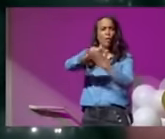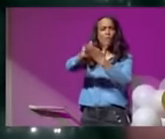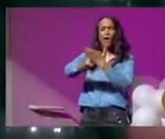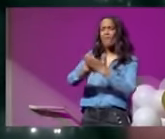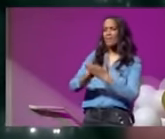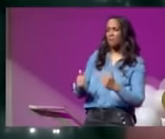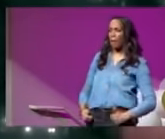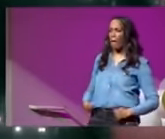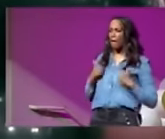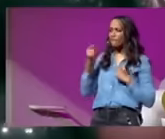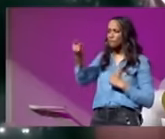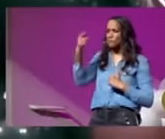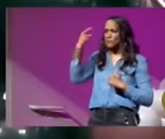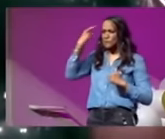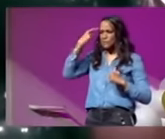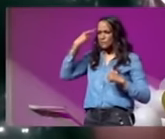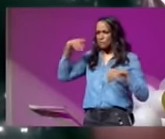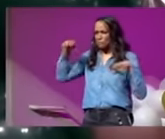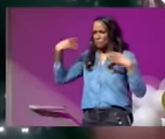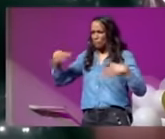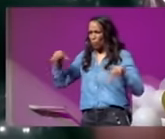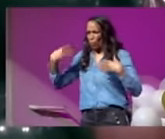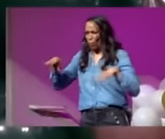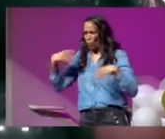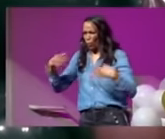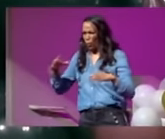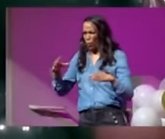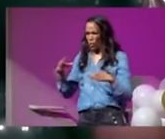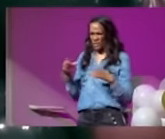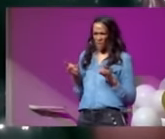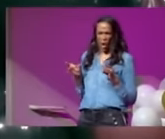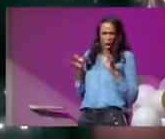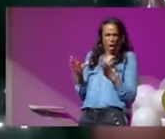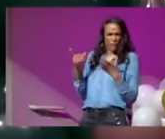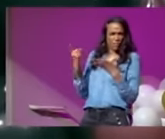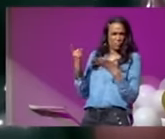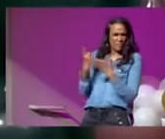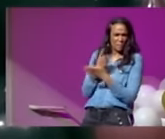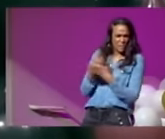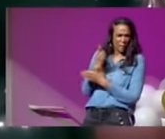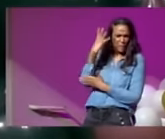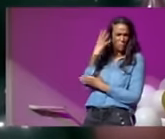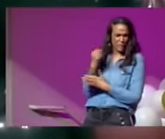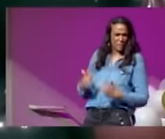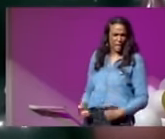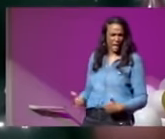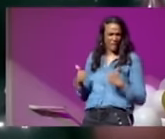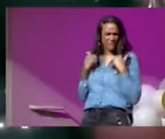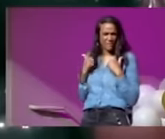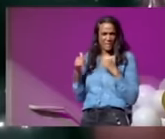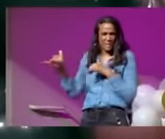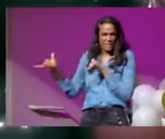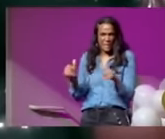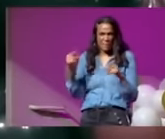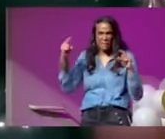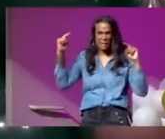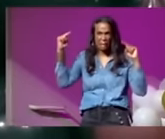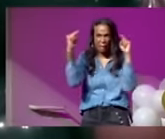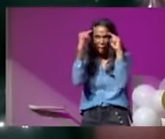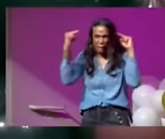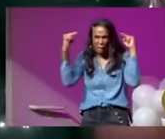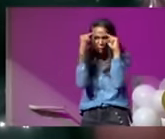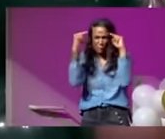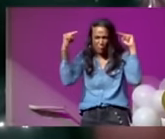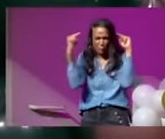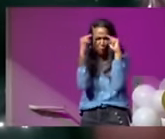terrible headache on a noisy street. Wow. A terrible headache on a noisy